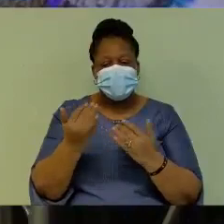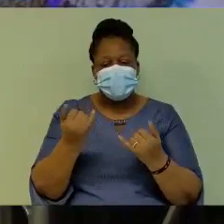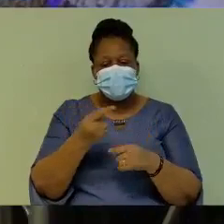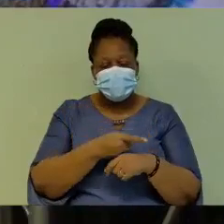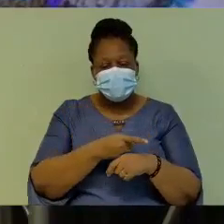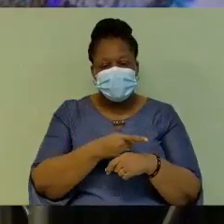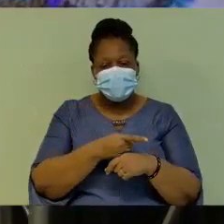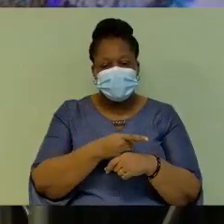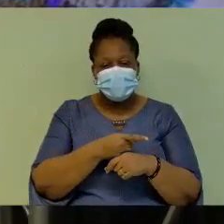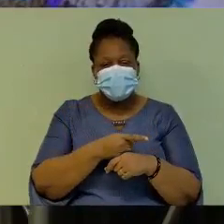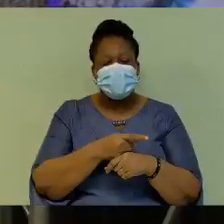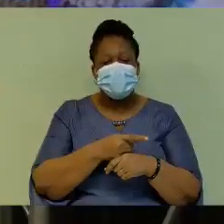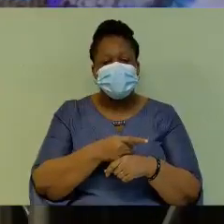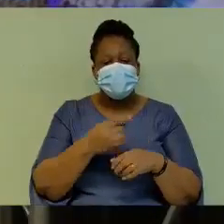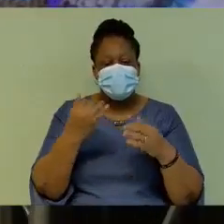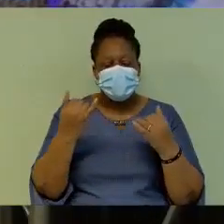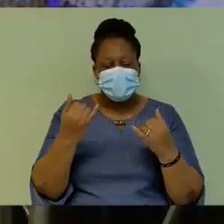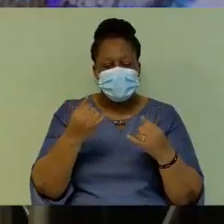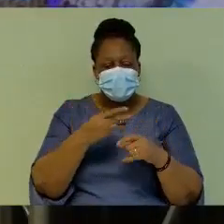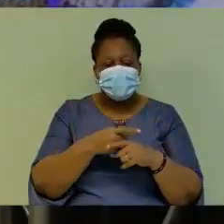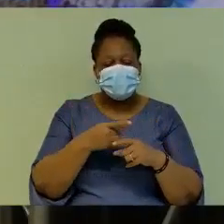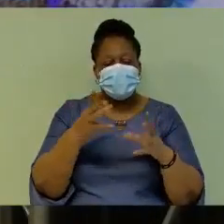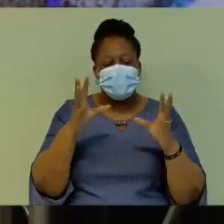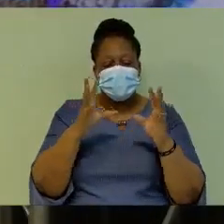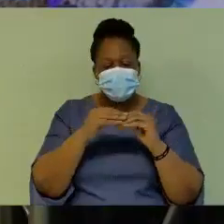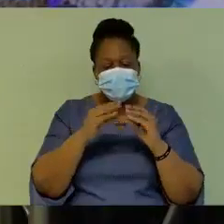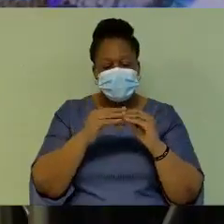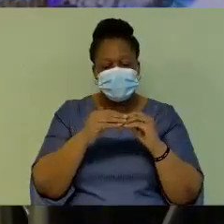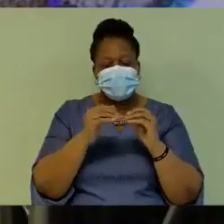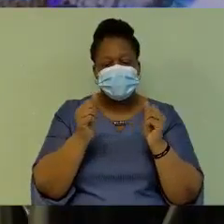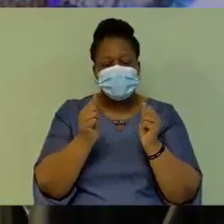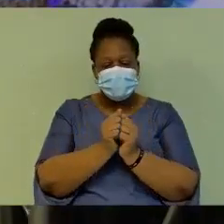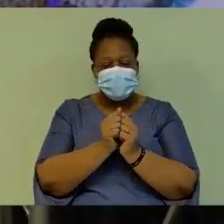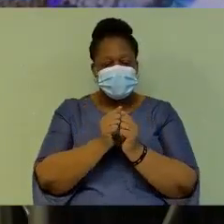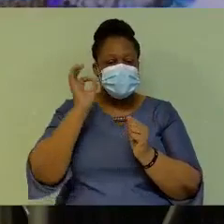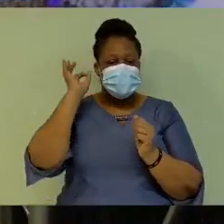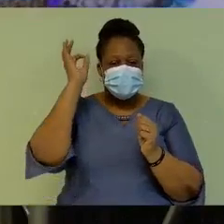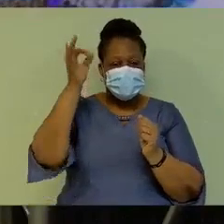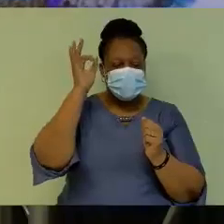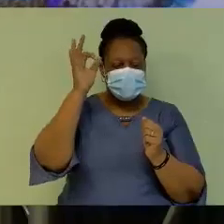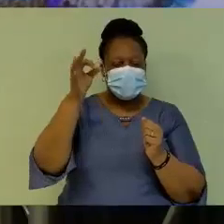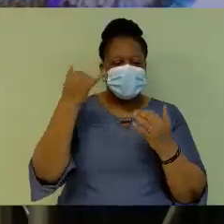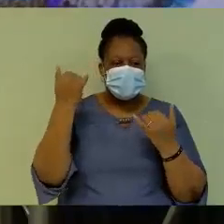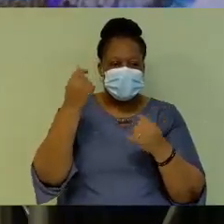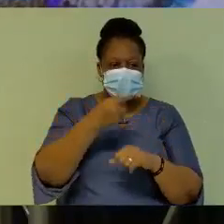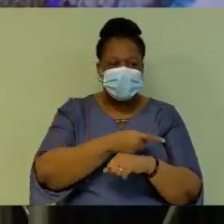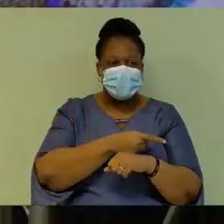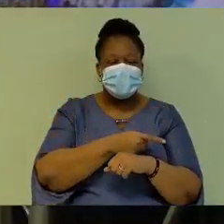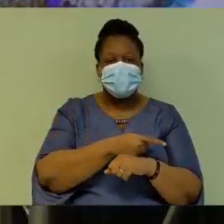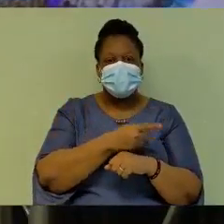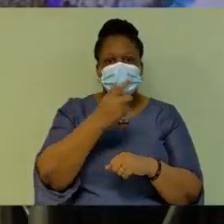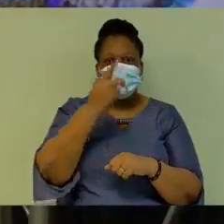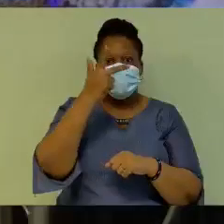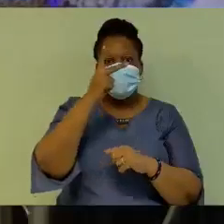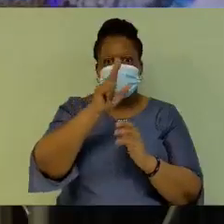have mentioned one of the key meetings that we would have had today, and that was the meeting with the church leaders.